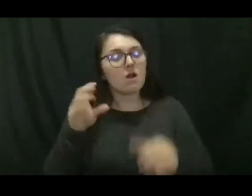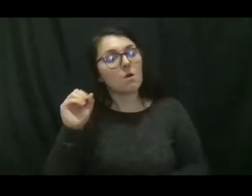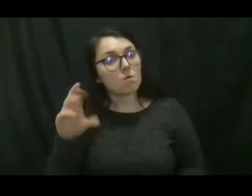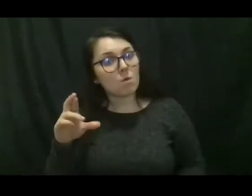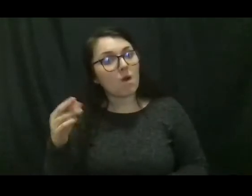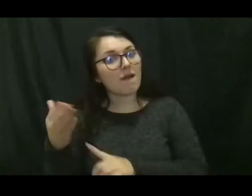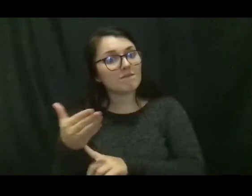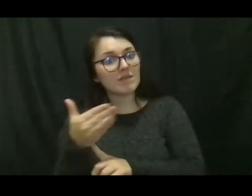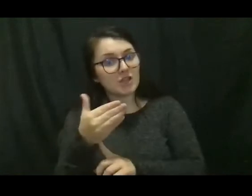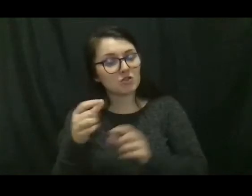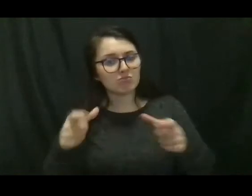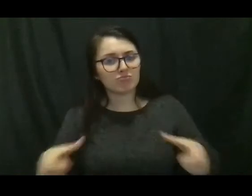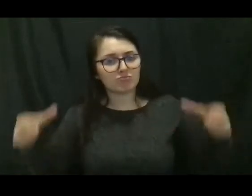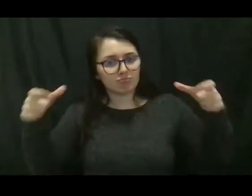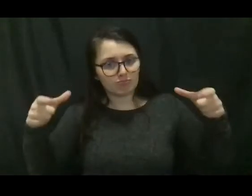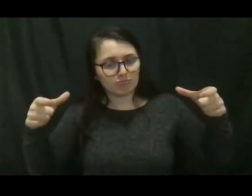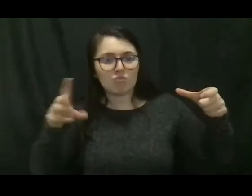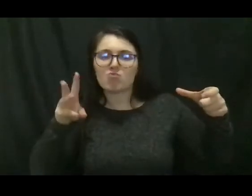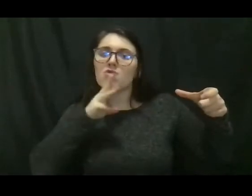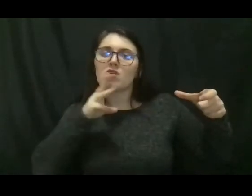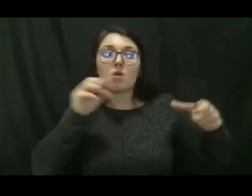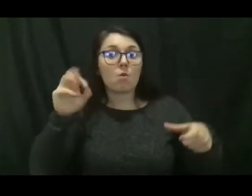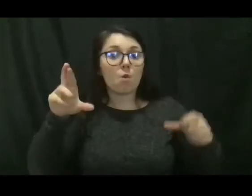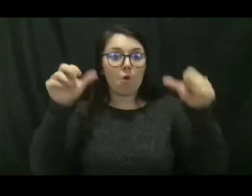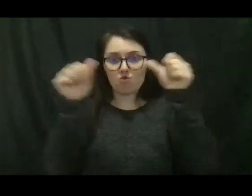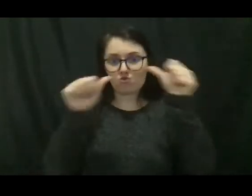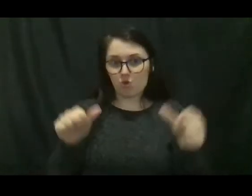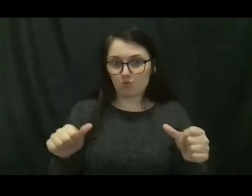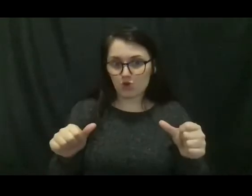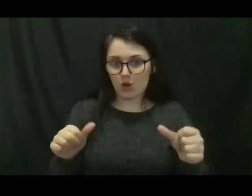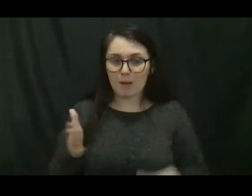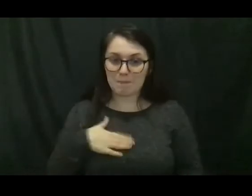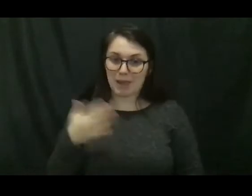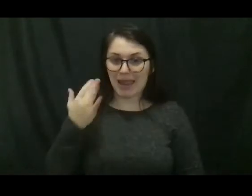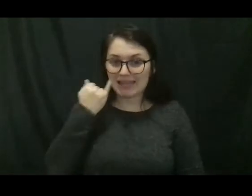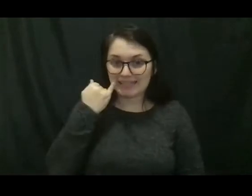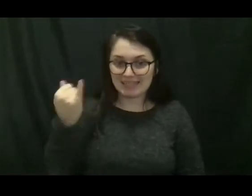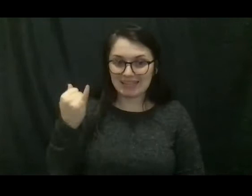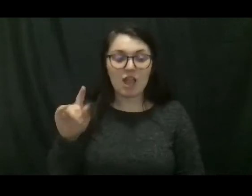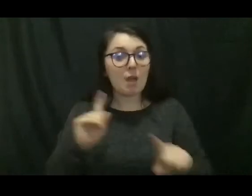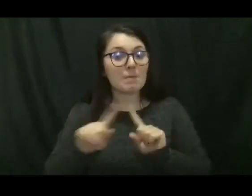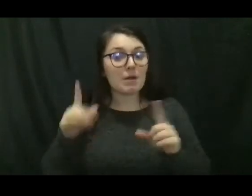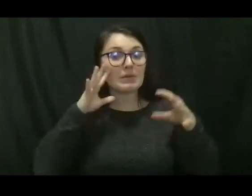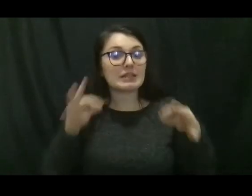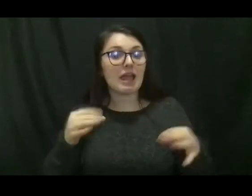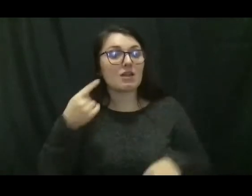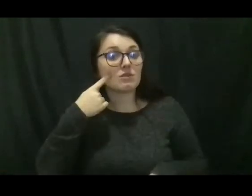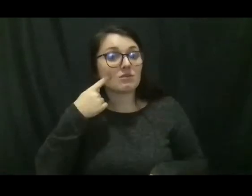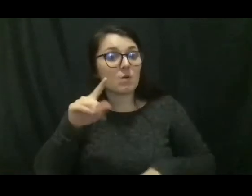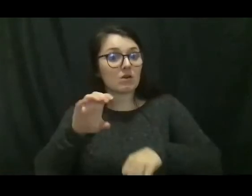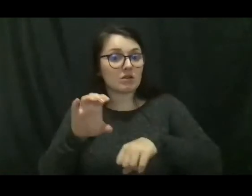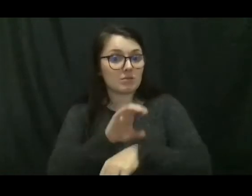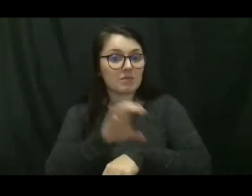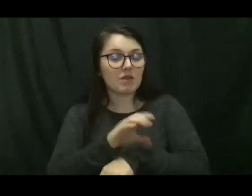Lena's idea, or a sculpture, my brilliant idea. But we decided it should be a computer for Zenda on the 5th floor,